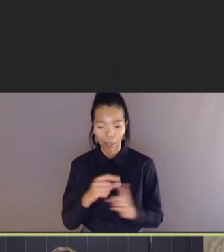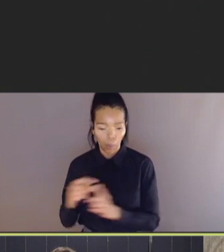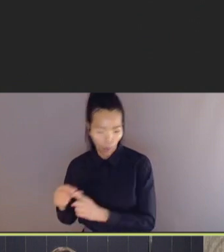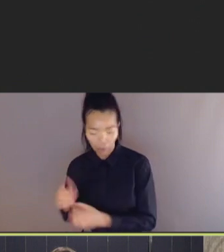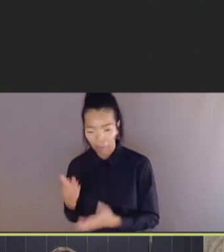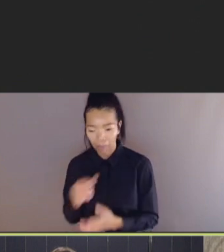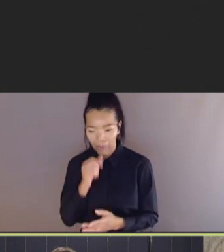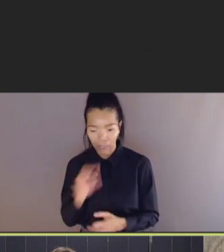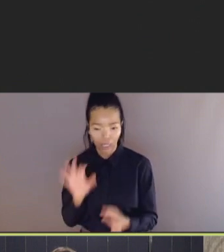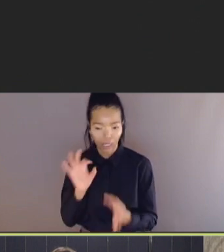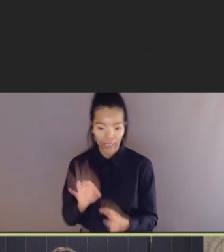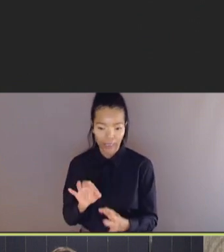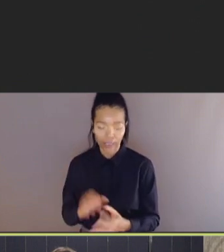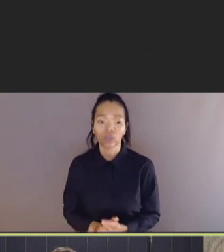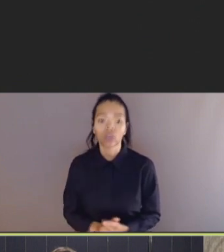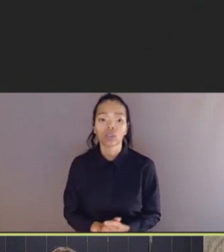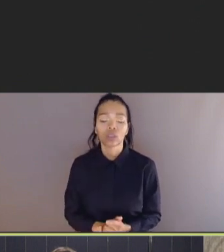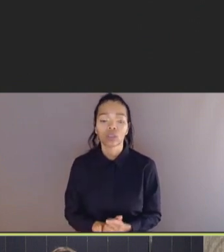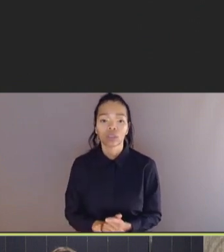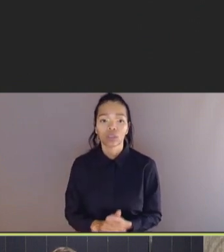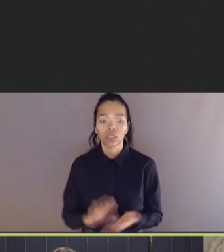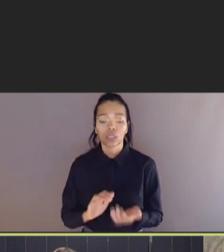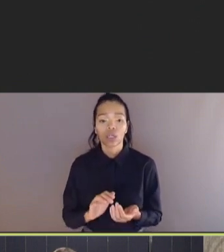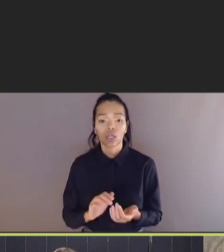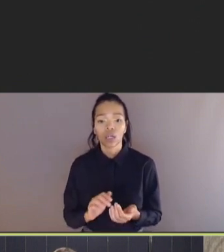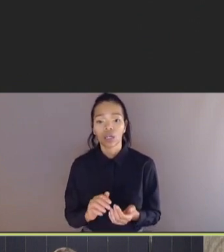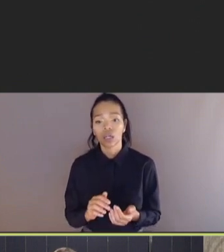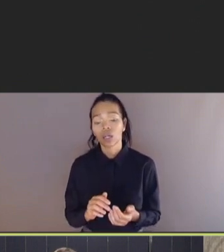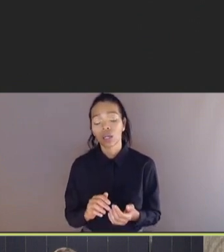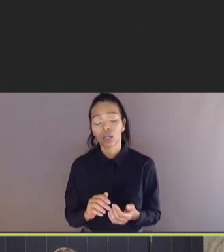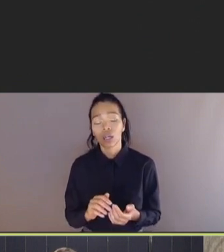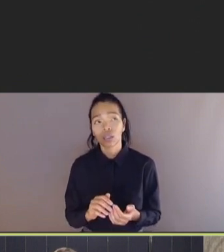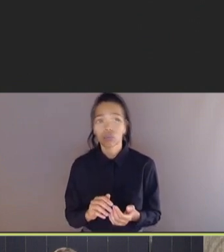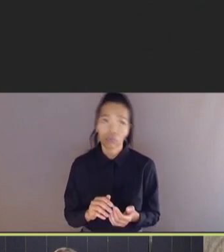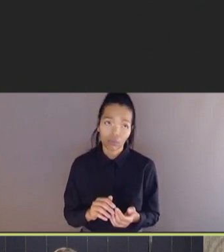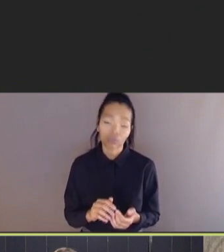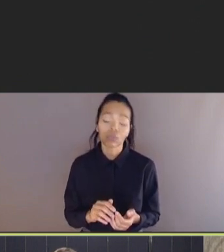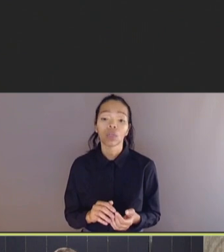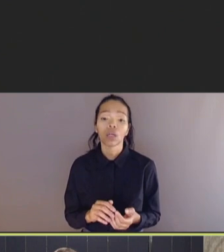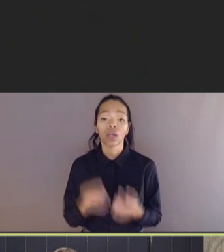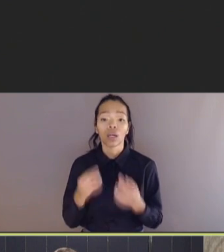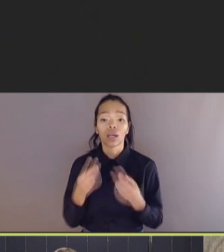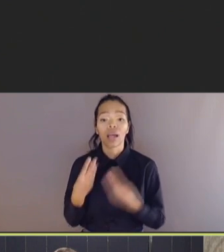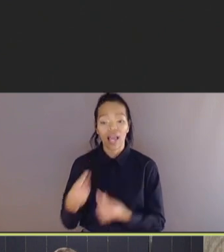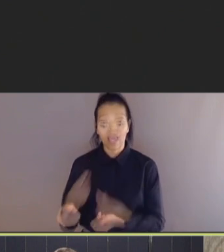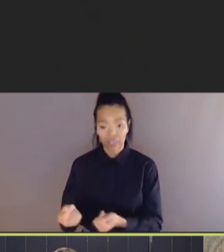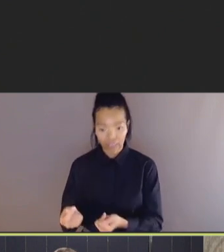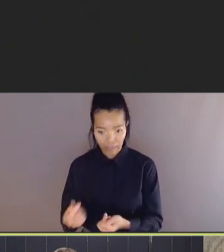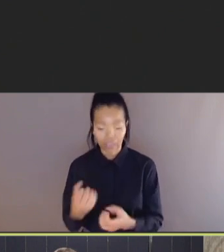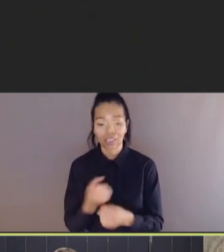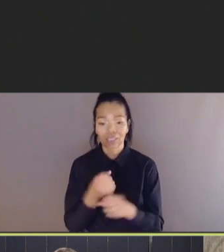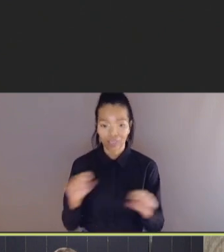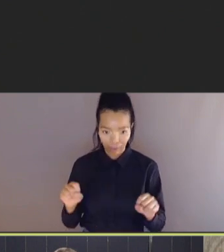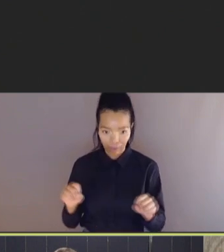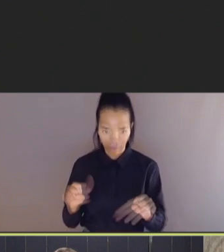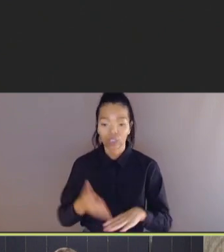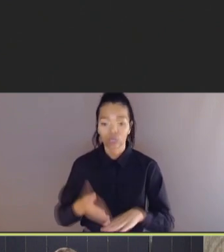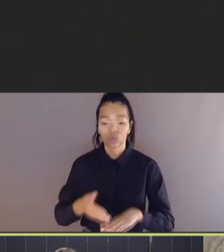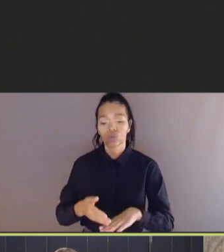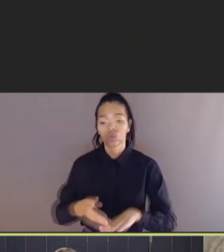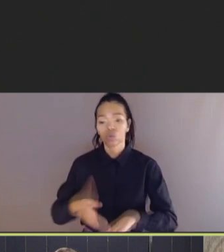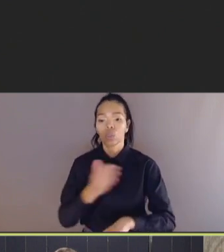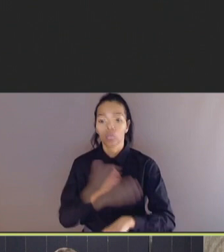Communicate the value, efficacy, and safety of vaccines in order to increase confidence